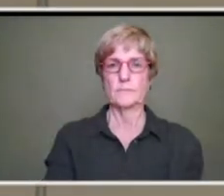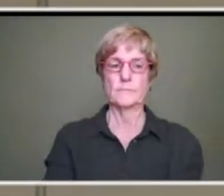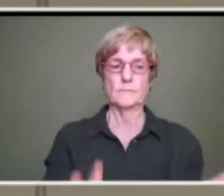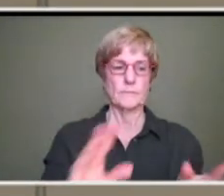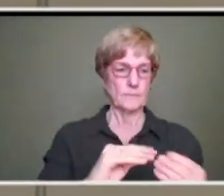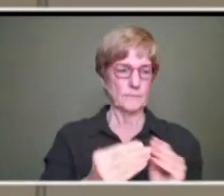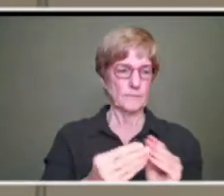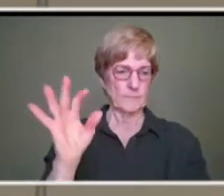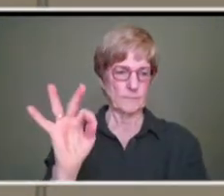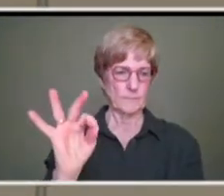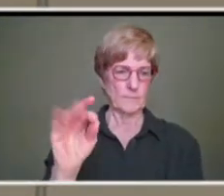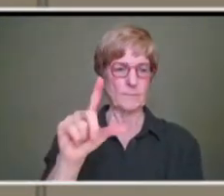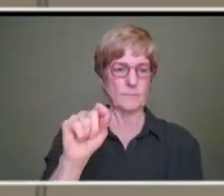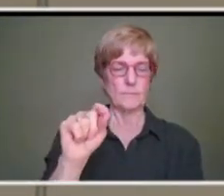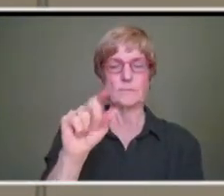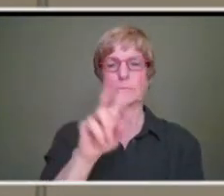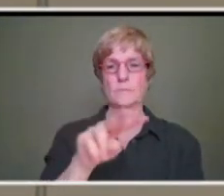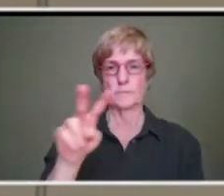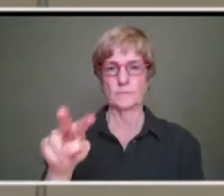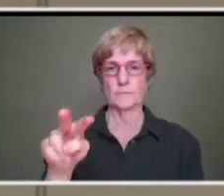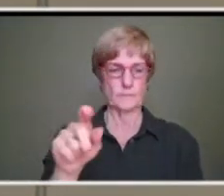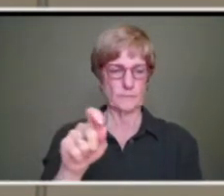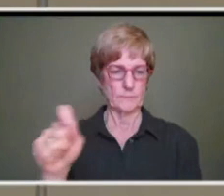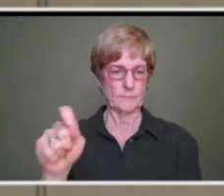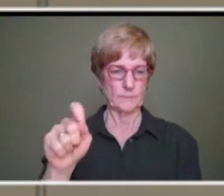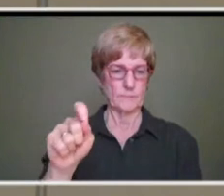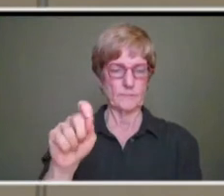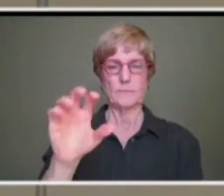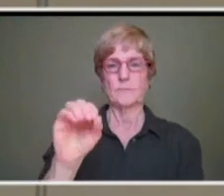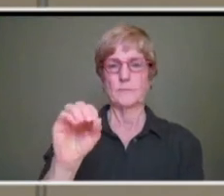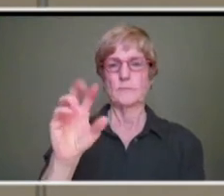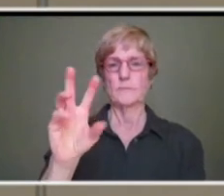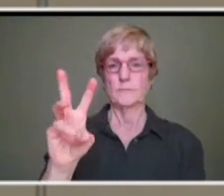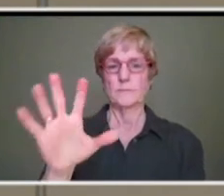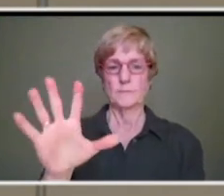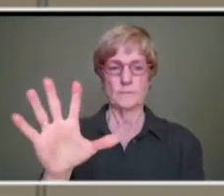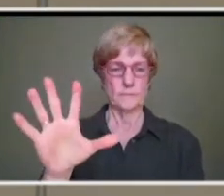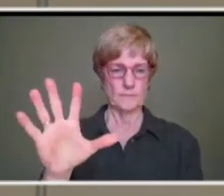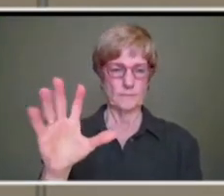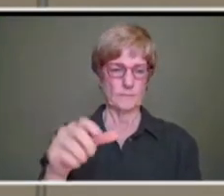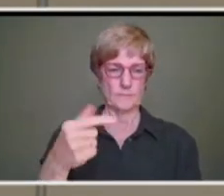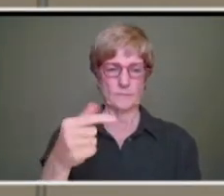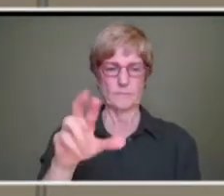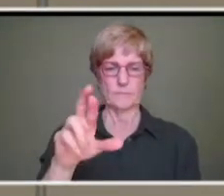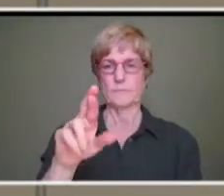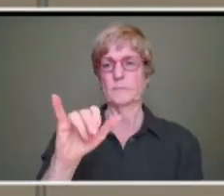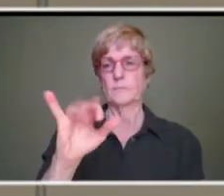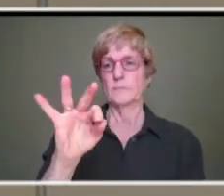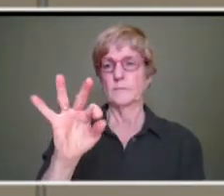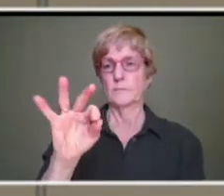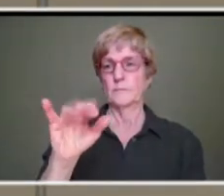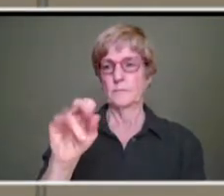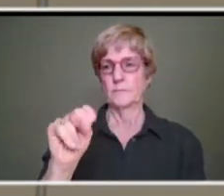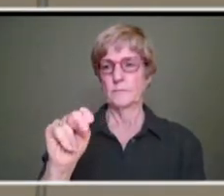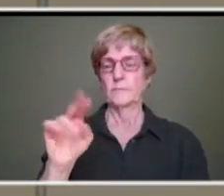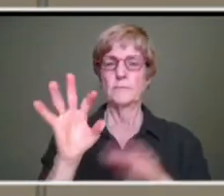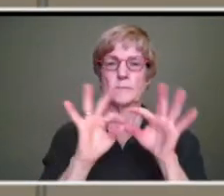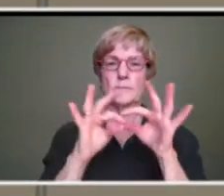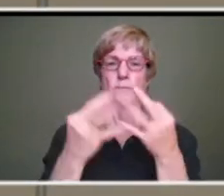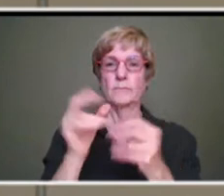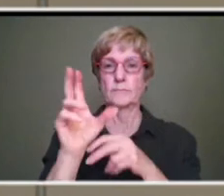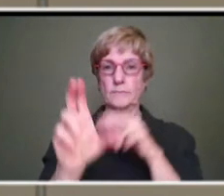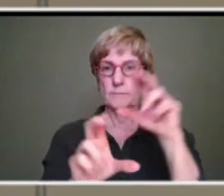2022 petition number 2022-065 by Griffin family Investments is a